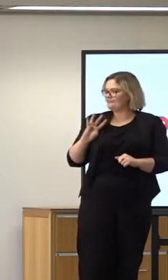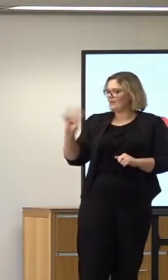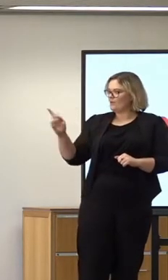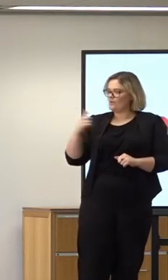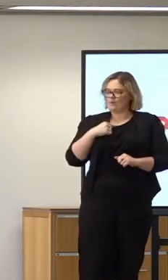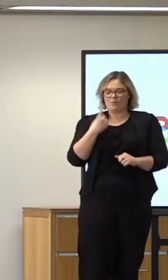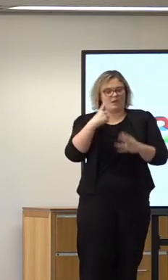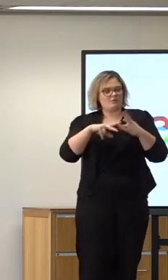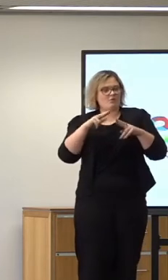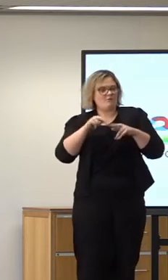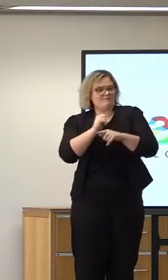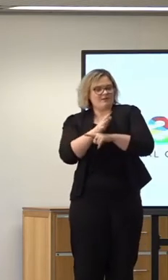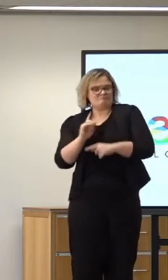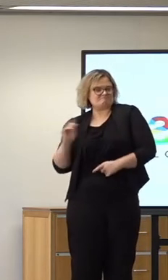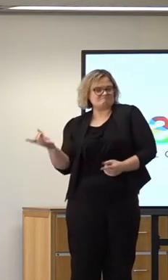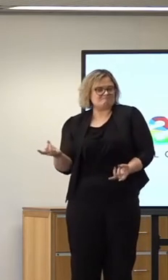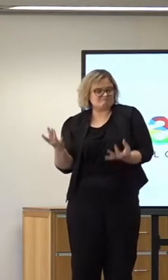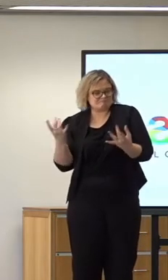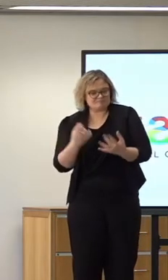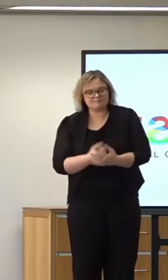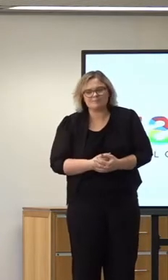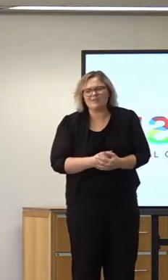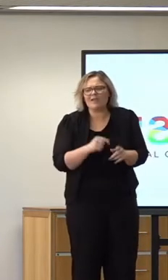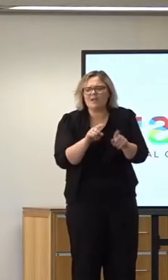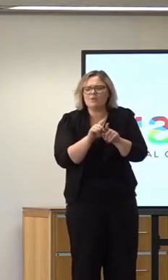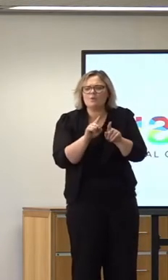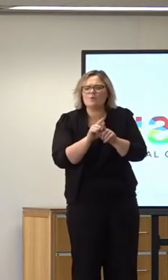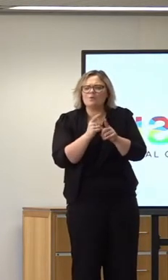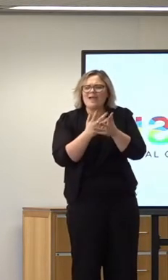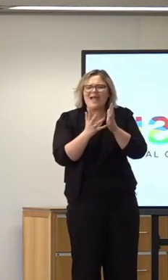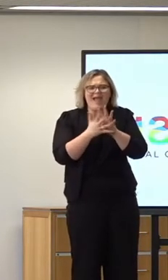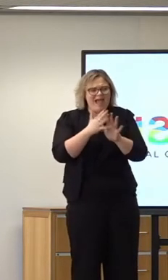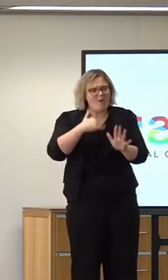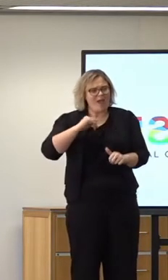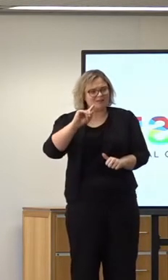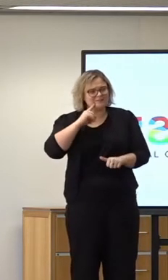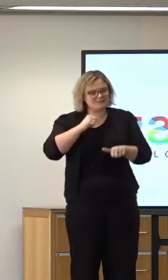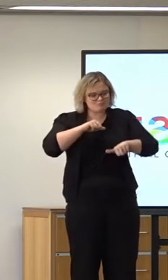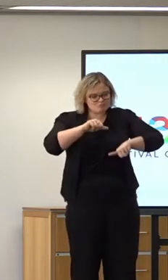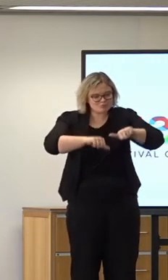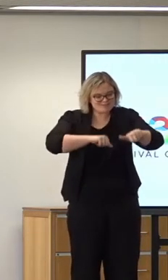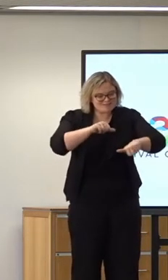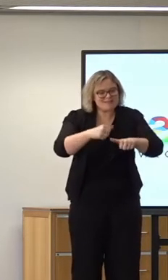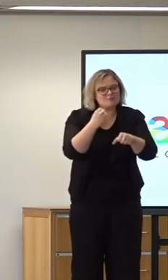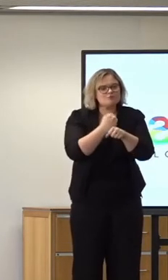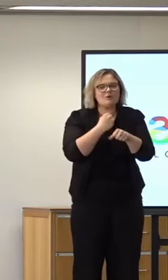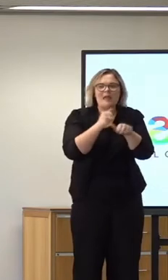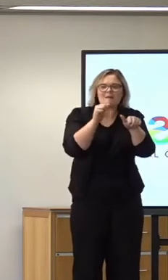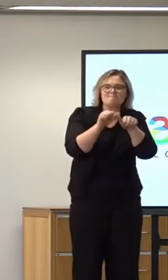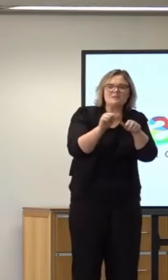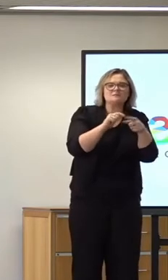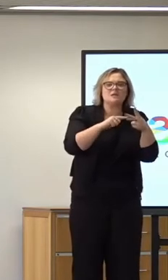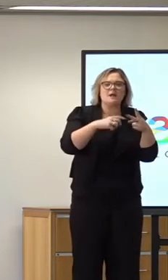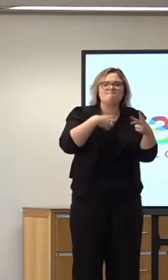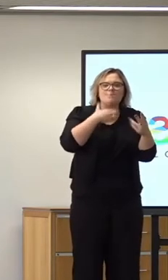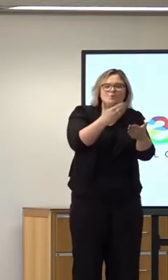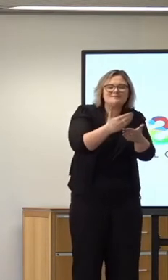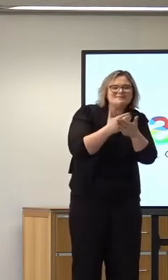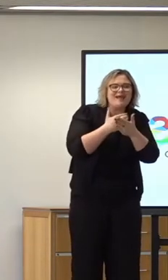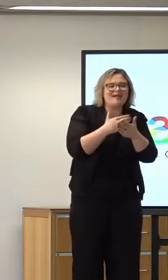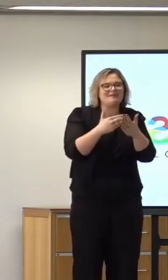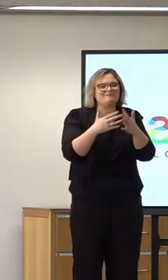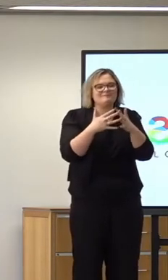panel, and how all of those steps create a better, safer, more